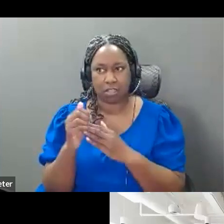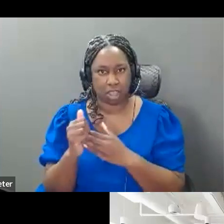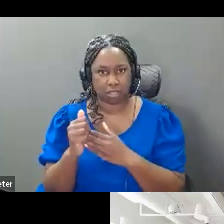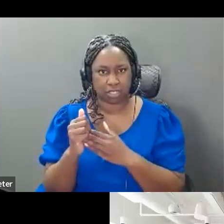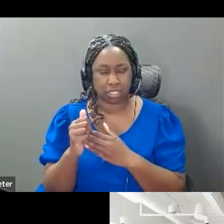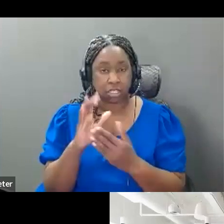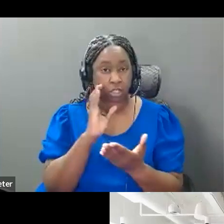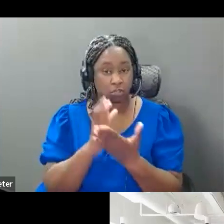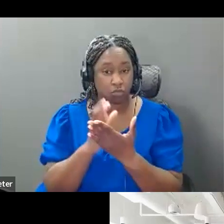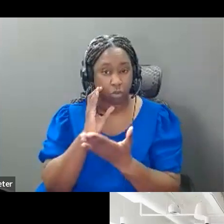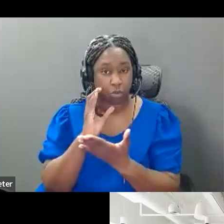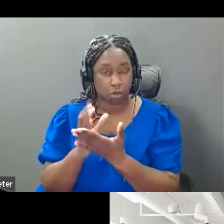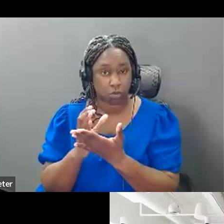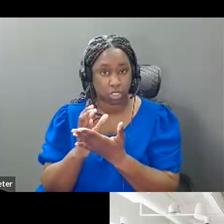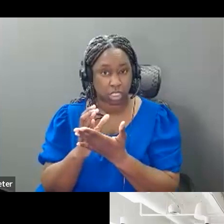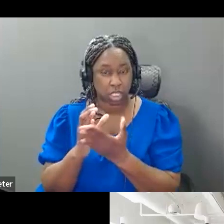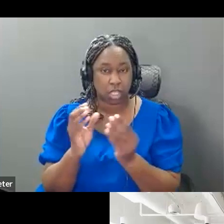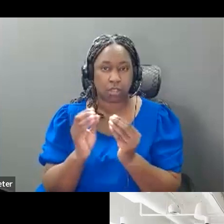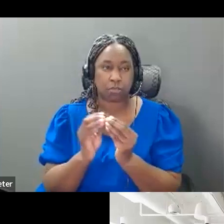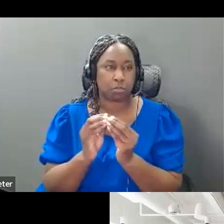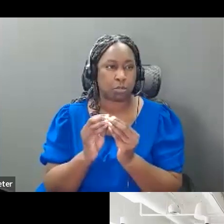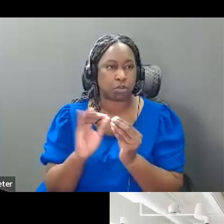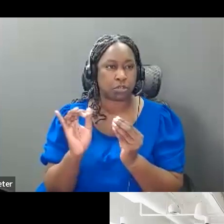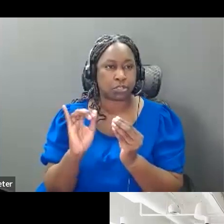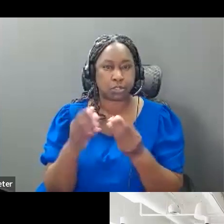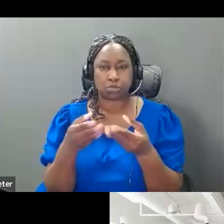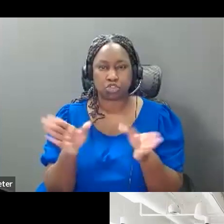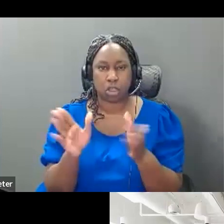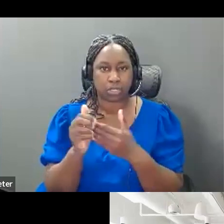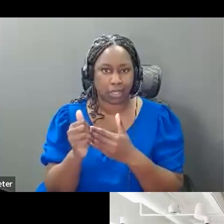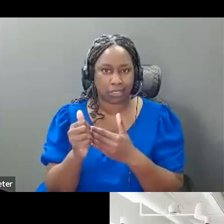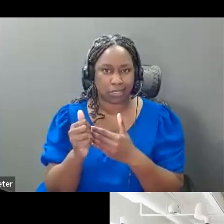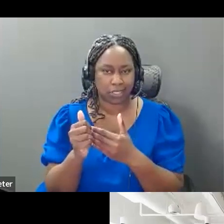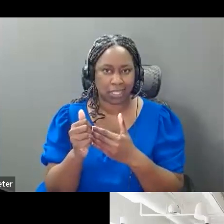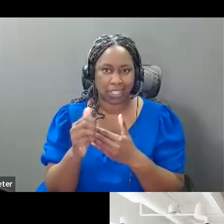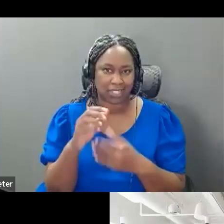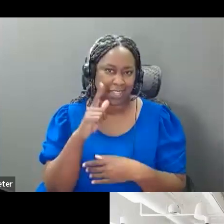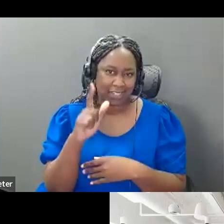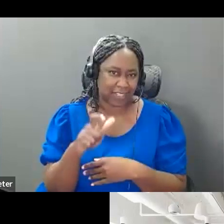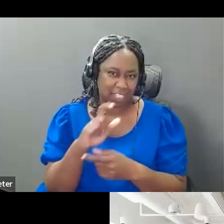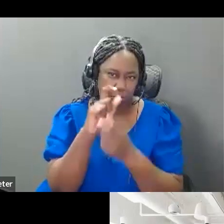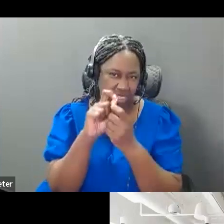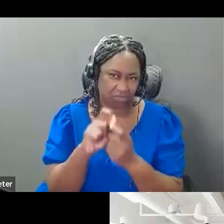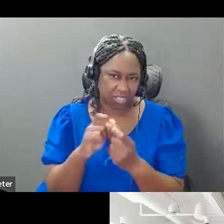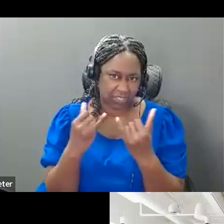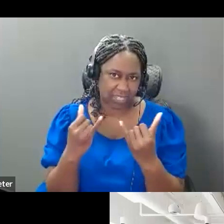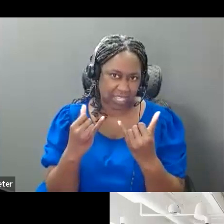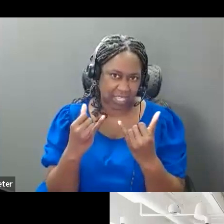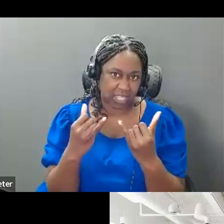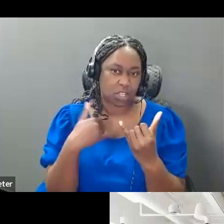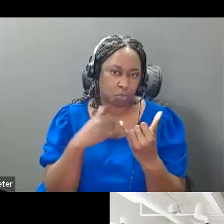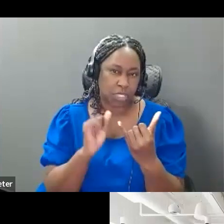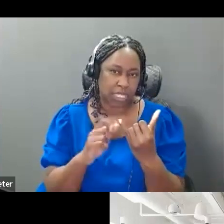The photos, it's more just kind of like, I would say, like broad guidance and not necessarily as specific as we've gotten into today. So we could